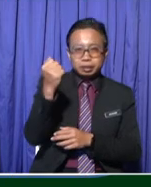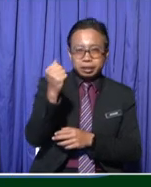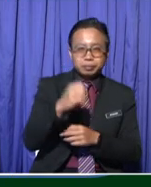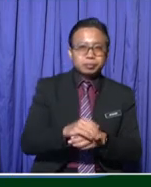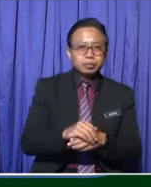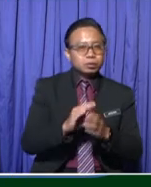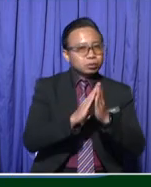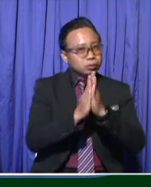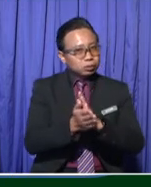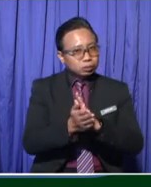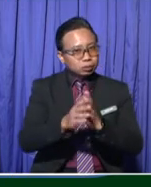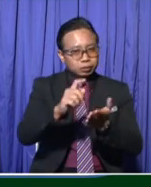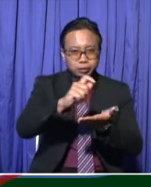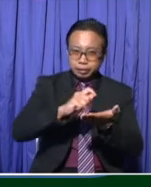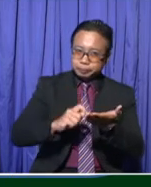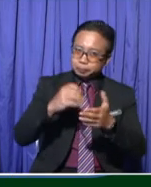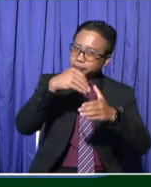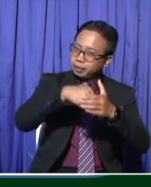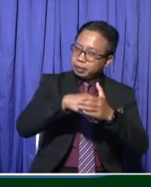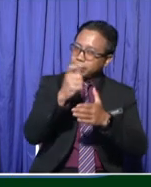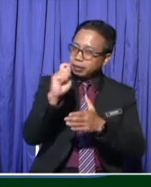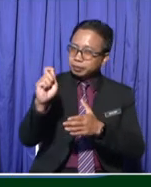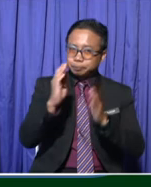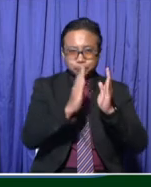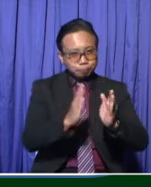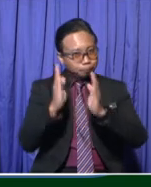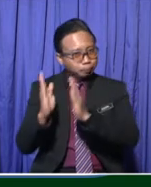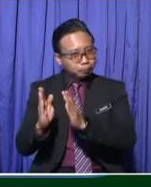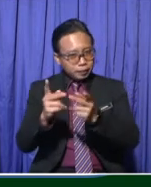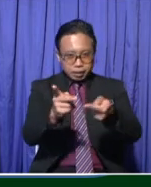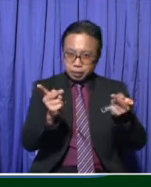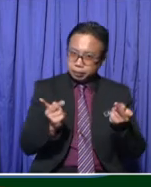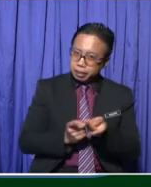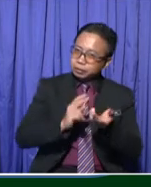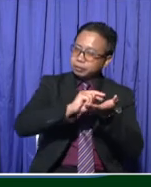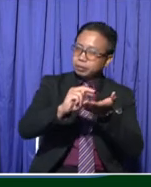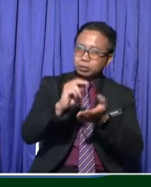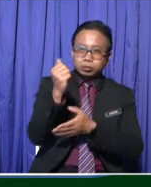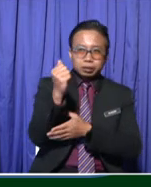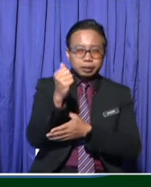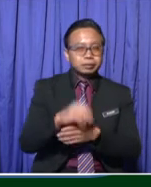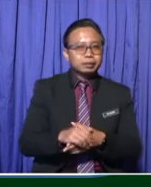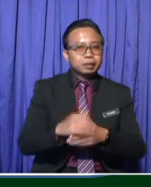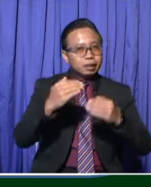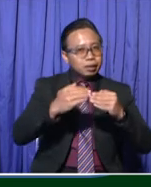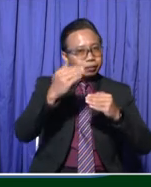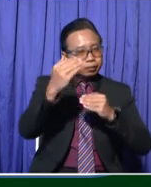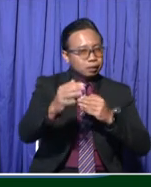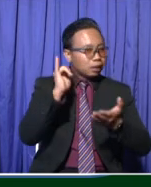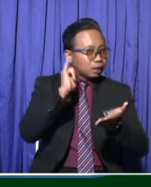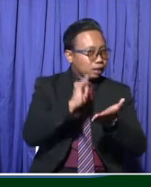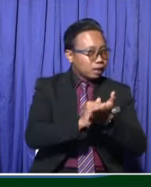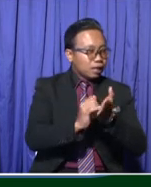So, write 1 in the column of place value tens. After that, add